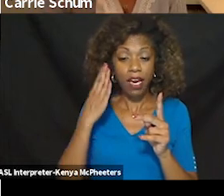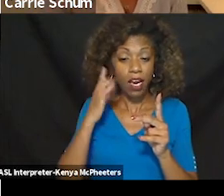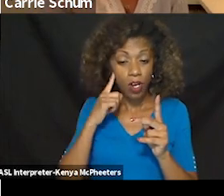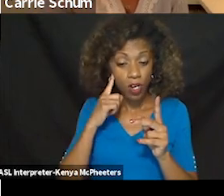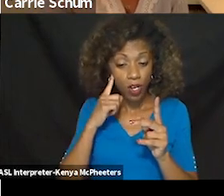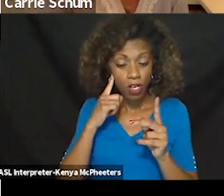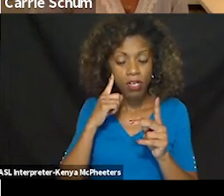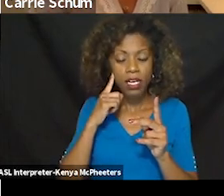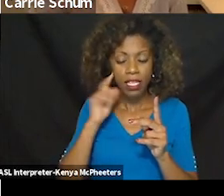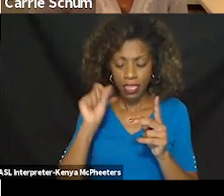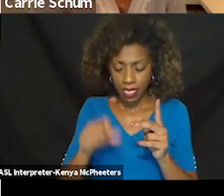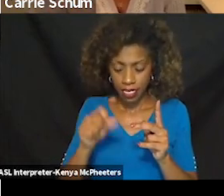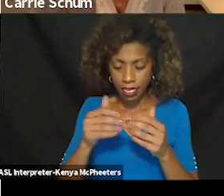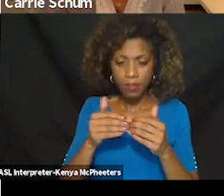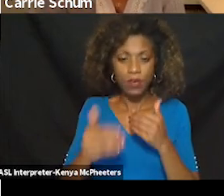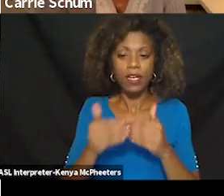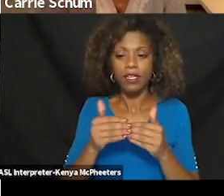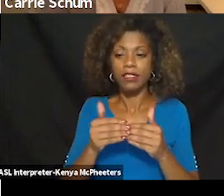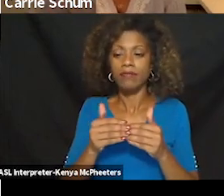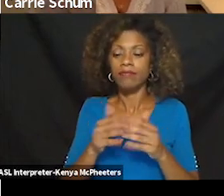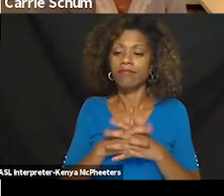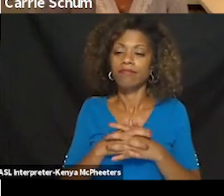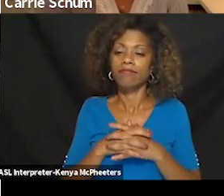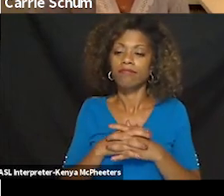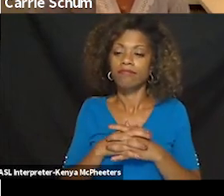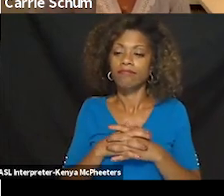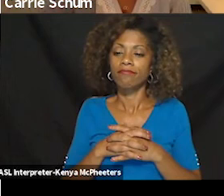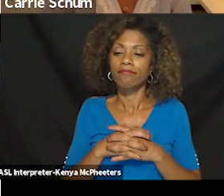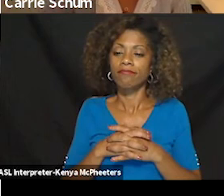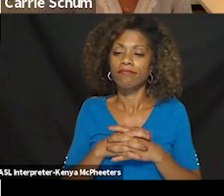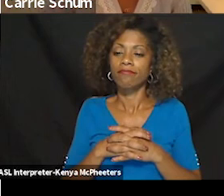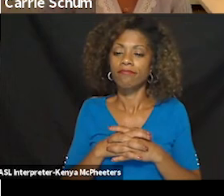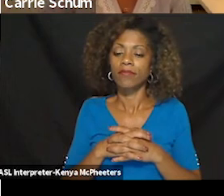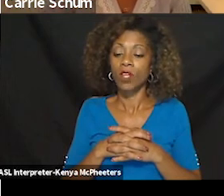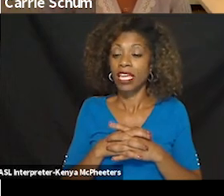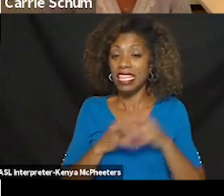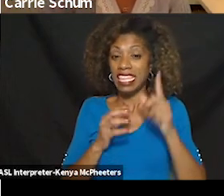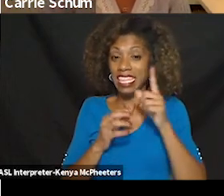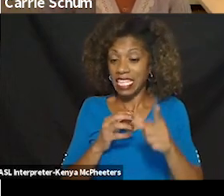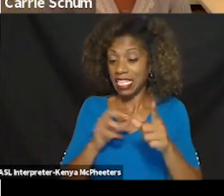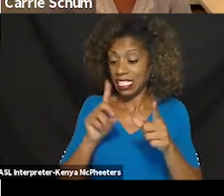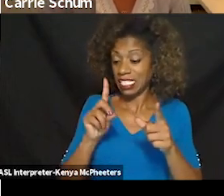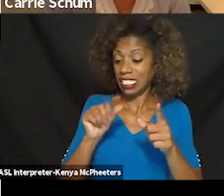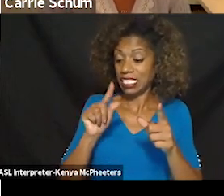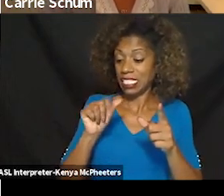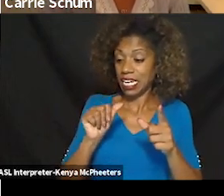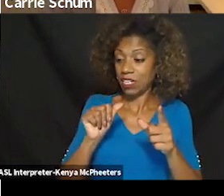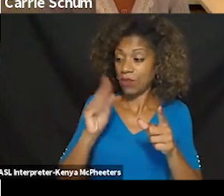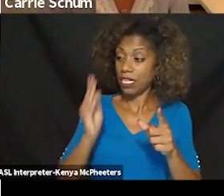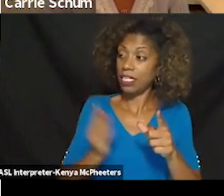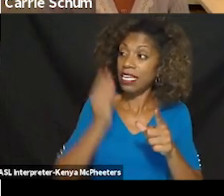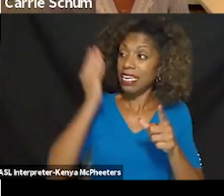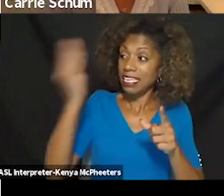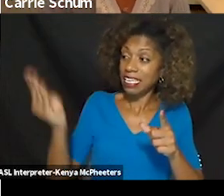thought, this is what we developed, and it worked. And we could give that data to those public health people and especially the scientists that